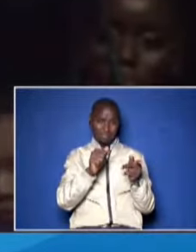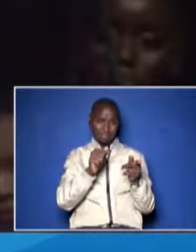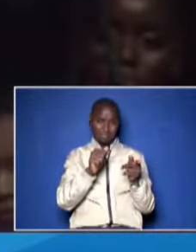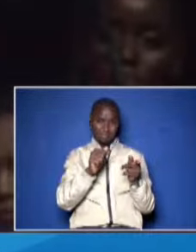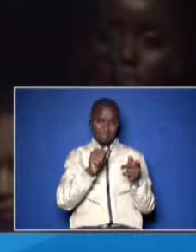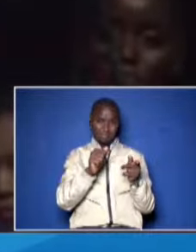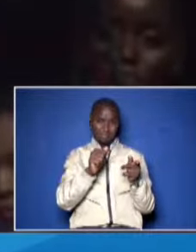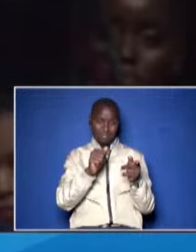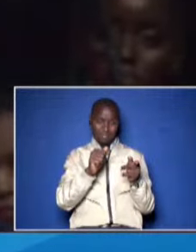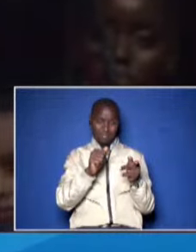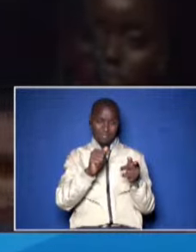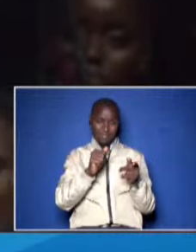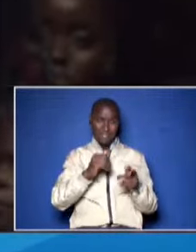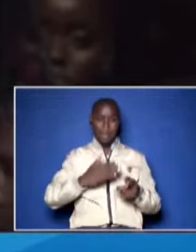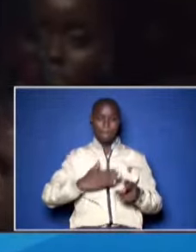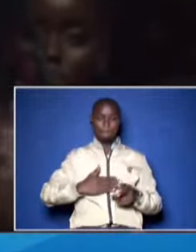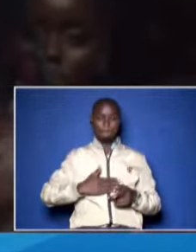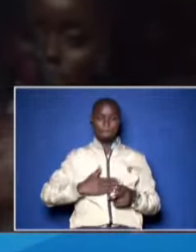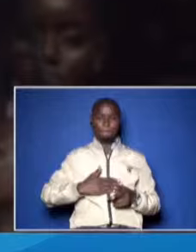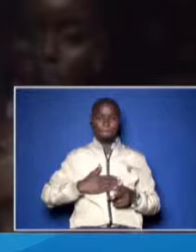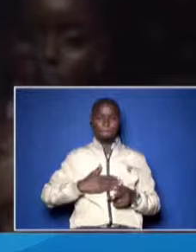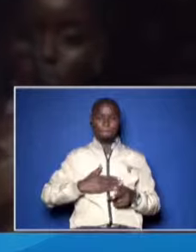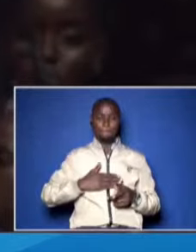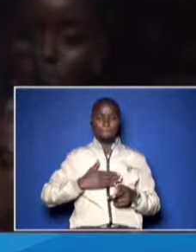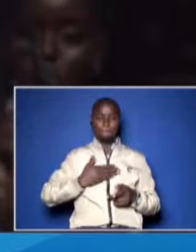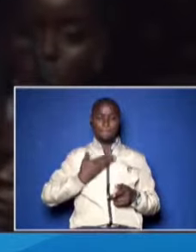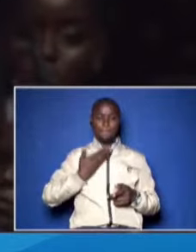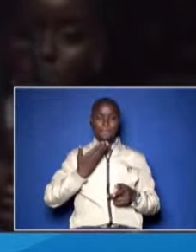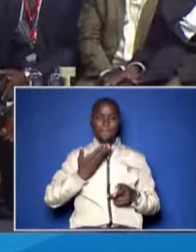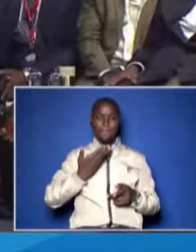my dog has a better life than